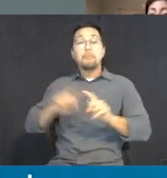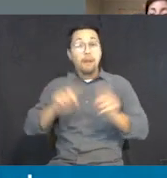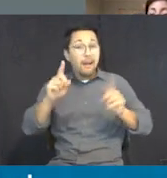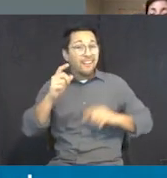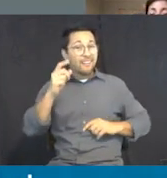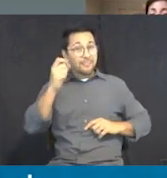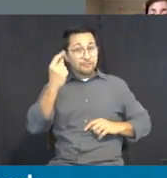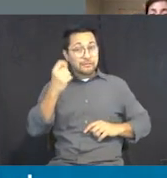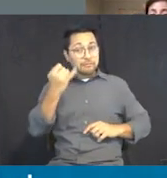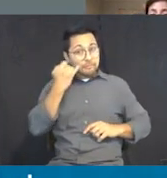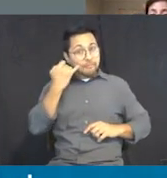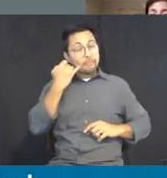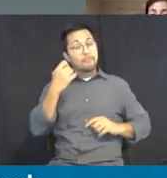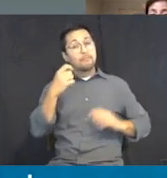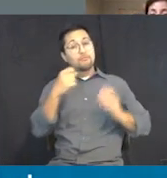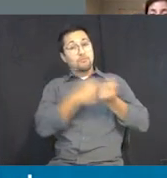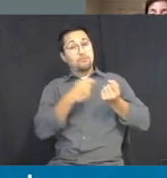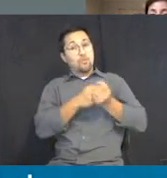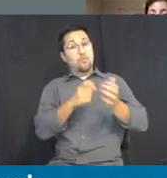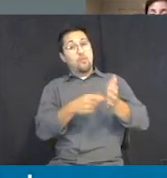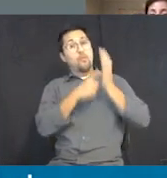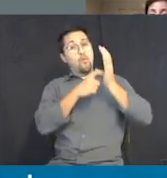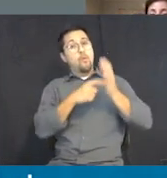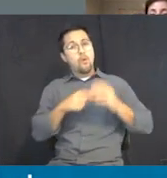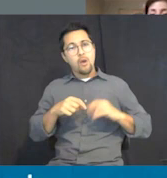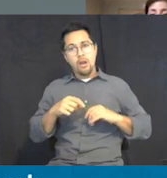individual can receive that in-person support.